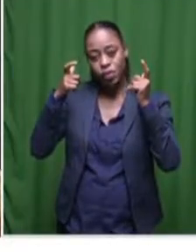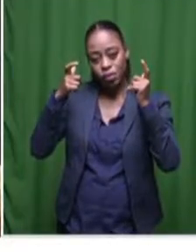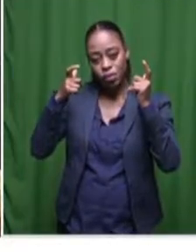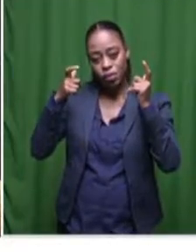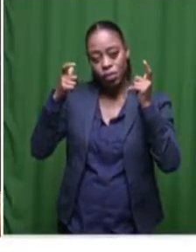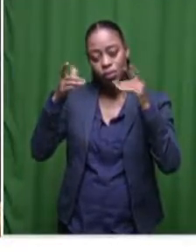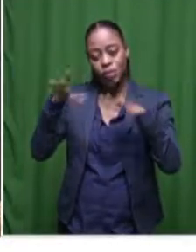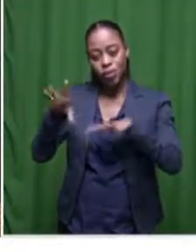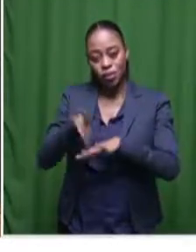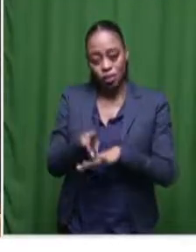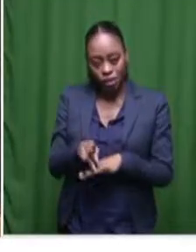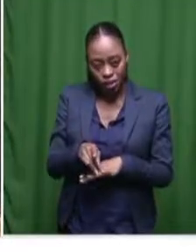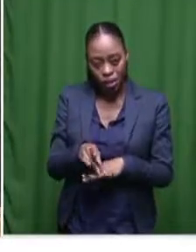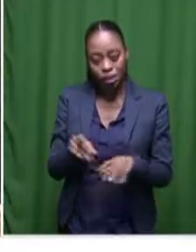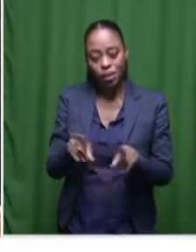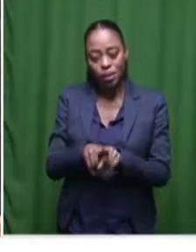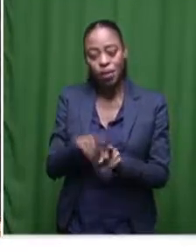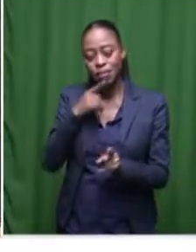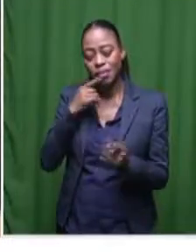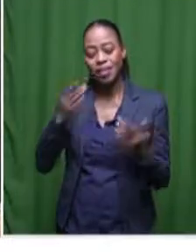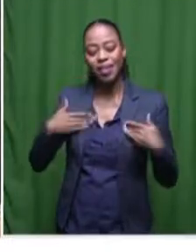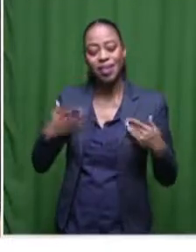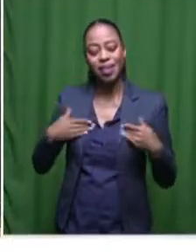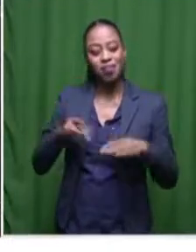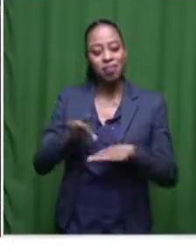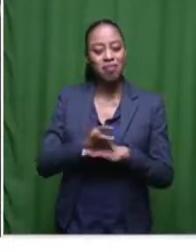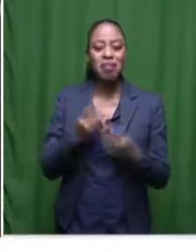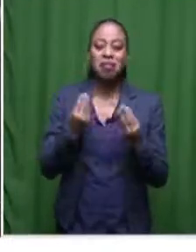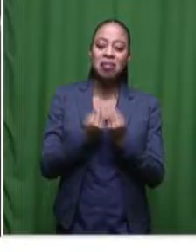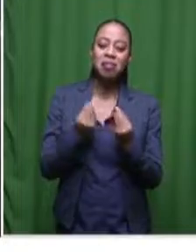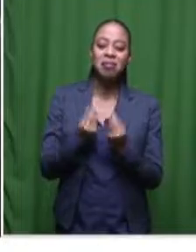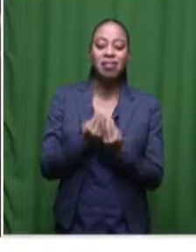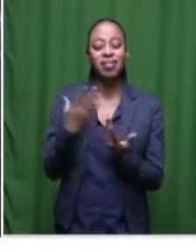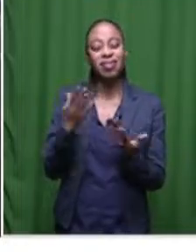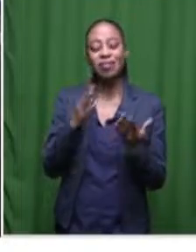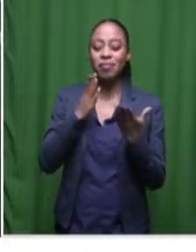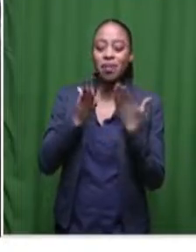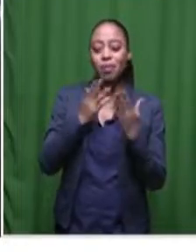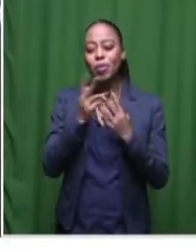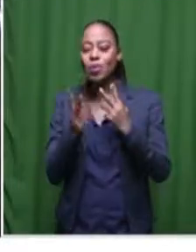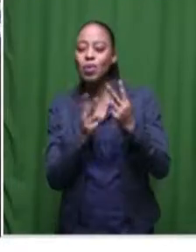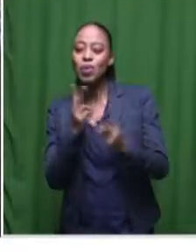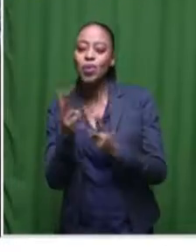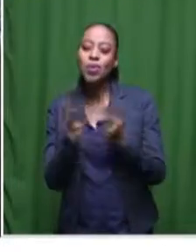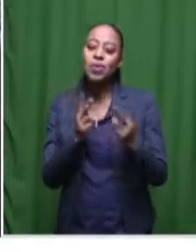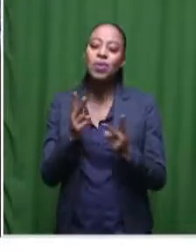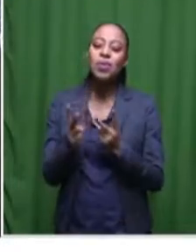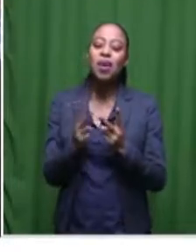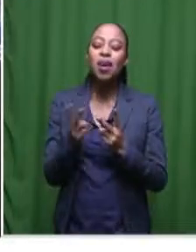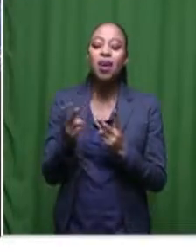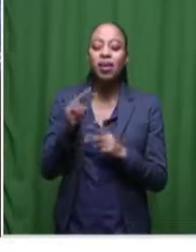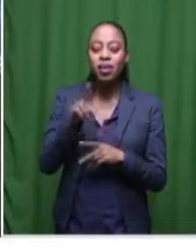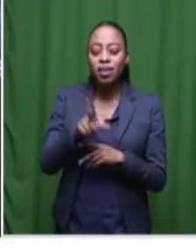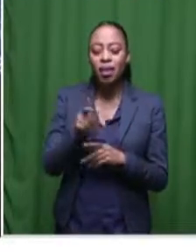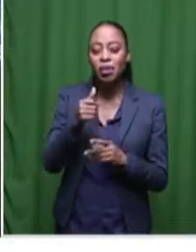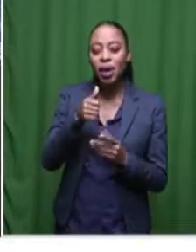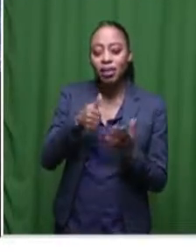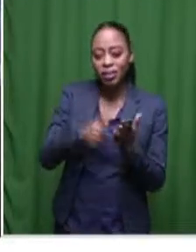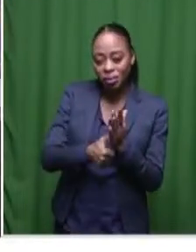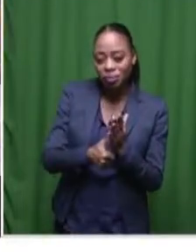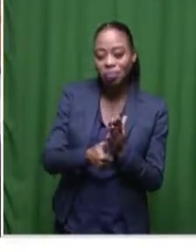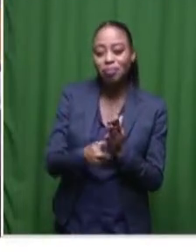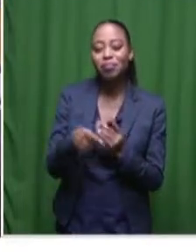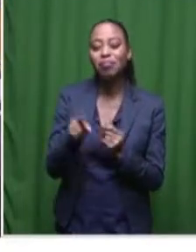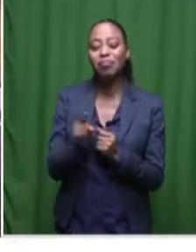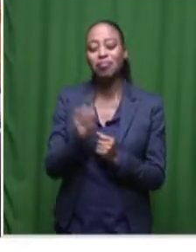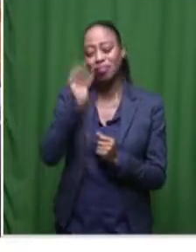an ancient symbol of a happy marriage. So just a little side note, if you have been noticing that note and flowers on top of the coffin.